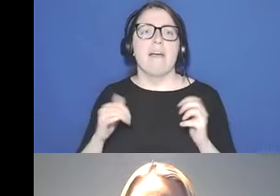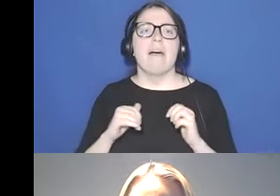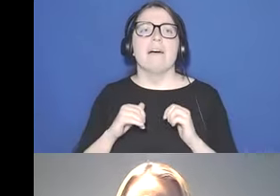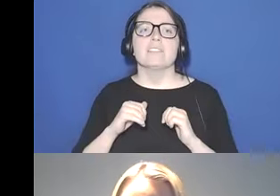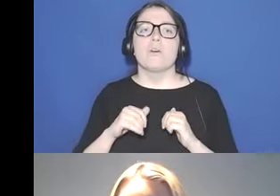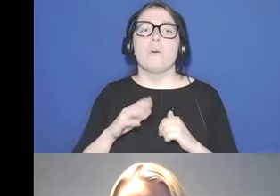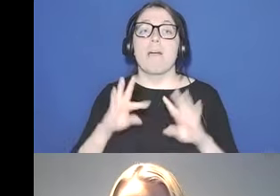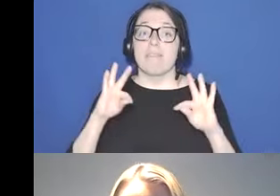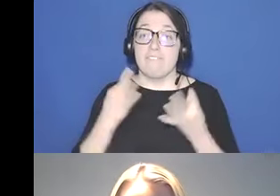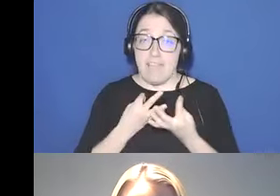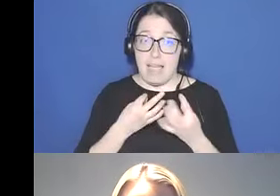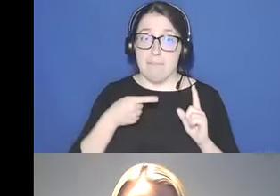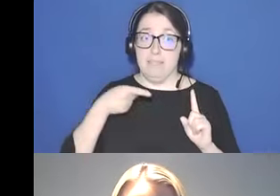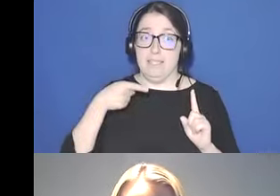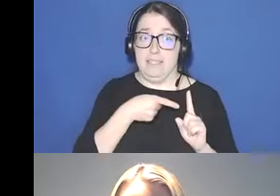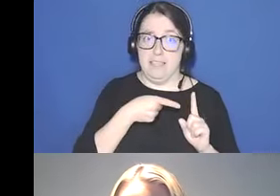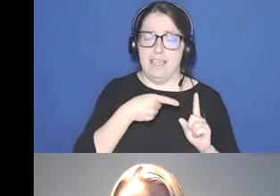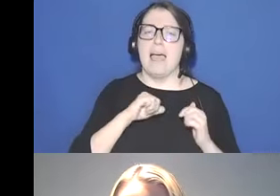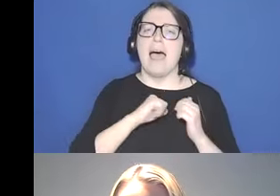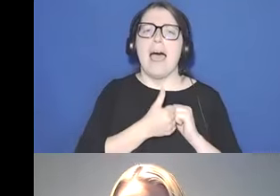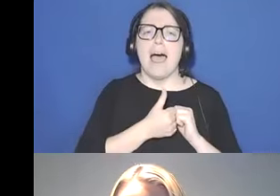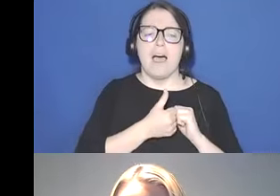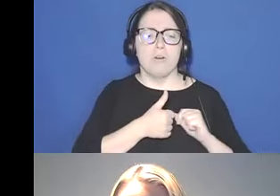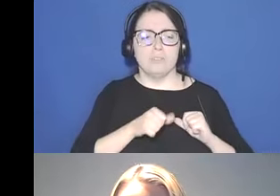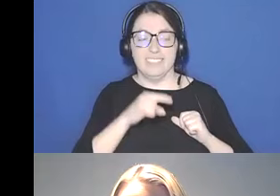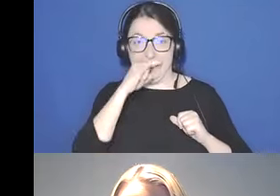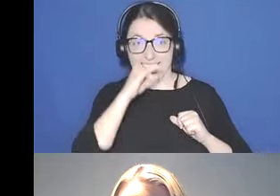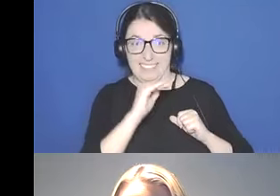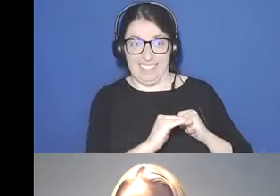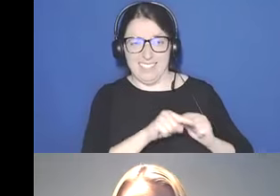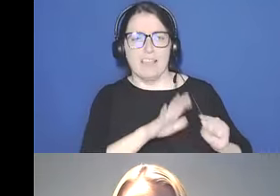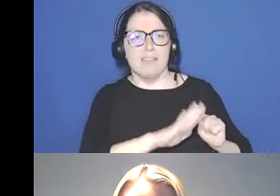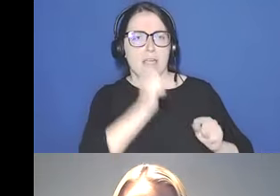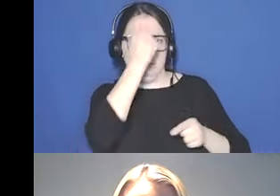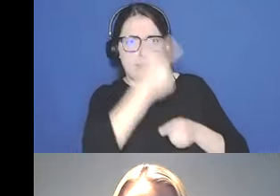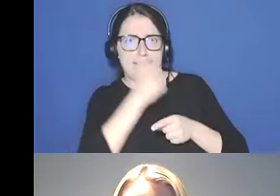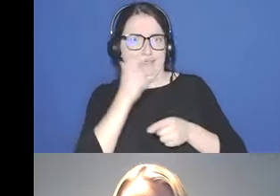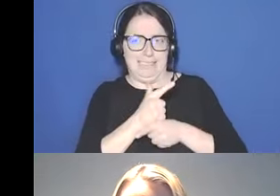family involve the child's siblings? Kelly, we'll start with you.